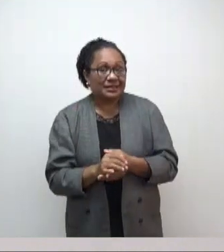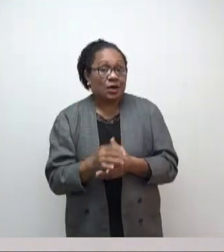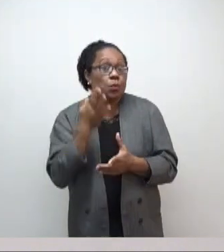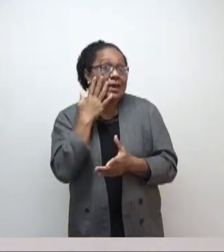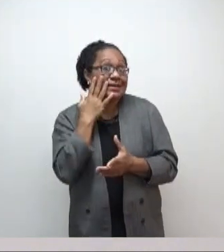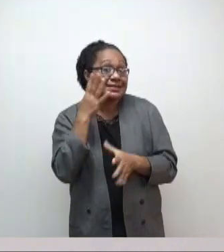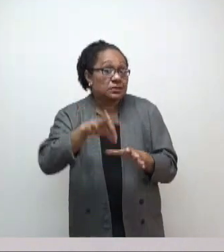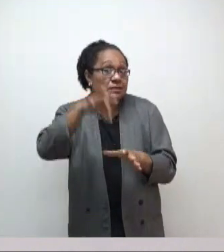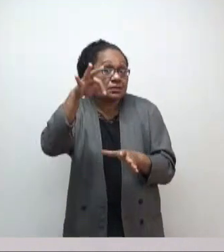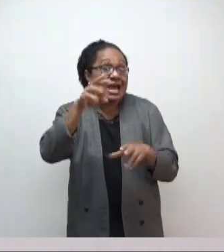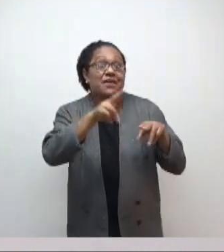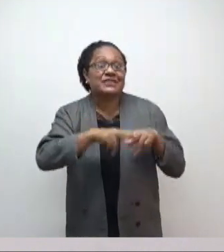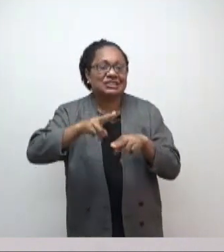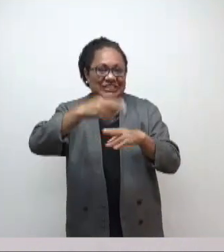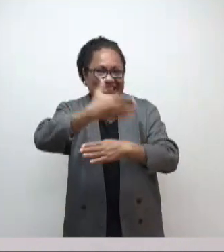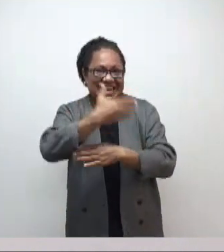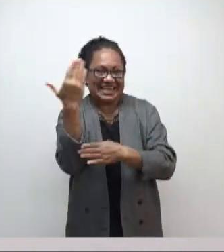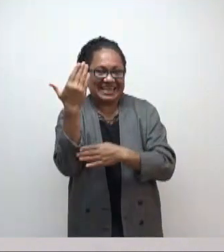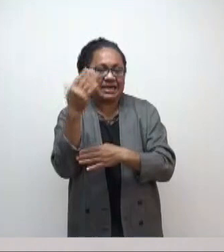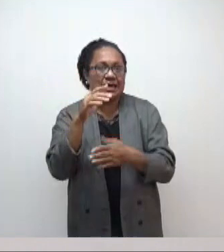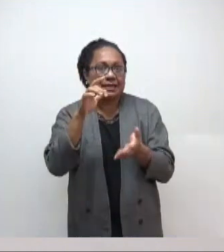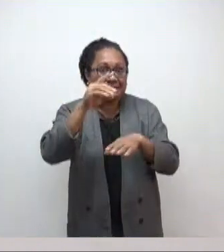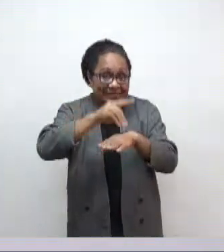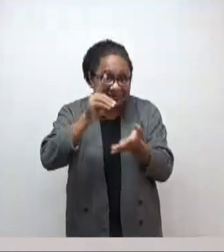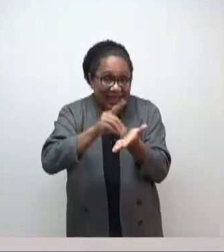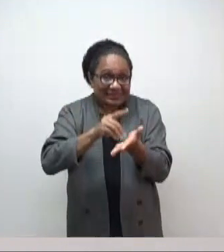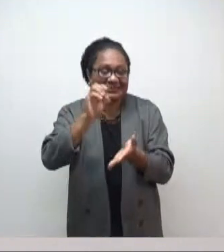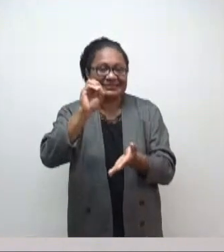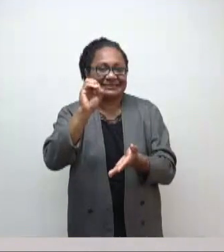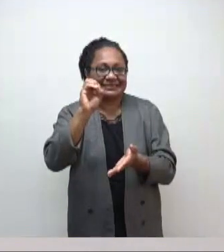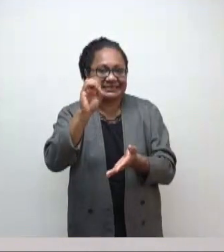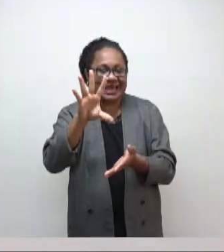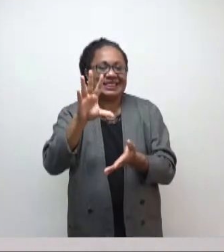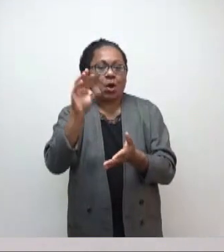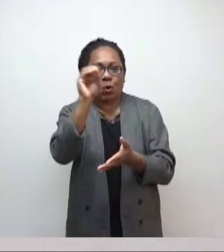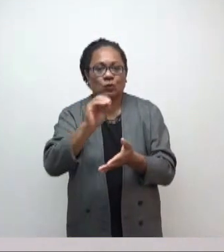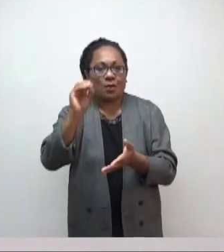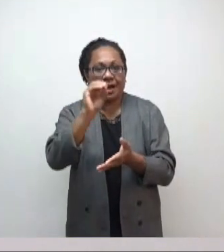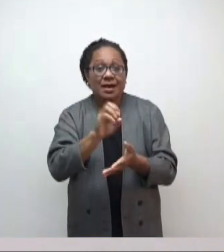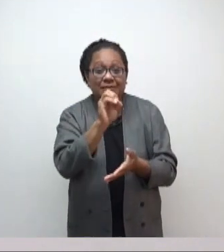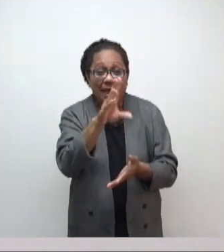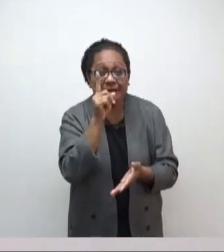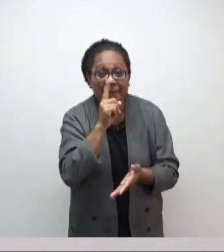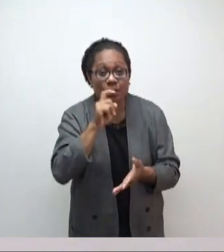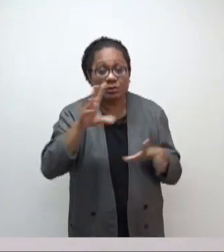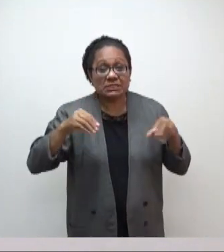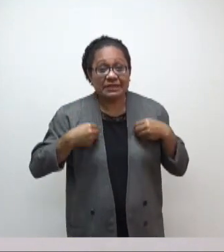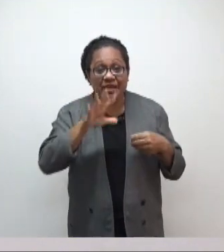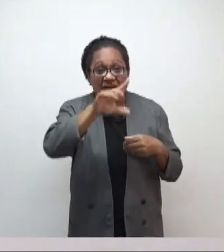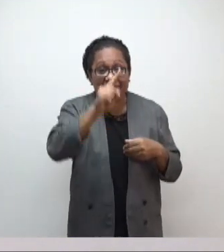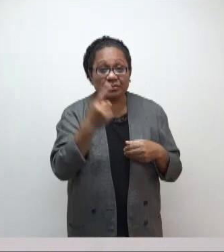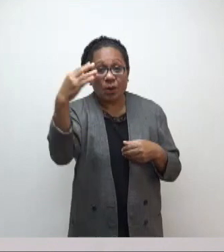this Fiji Day, 10th of October, where 10 winners will receive $5,100